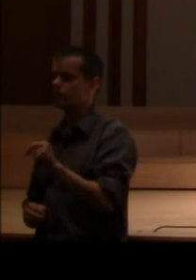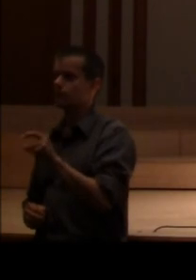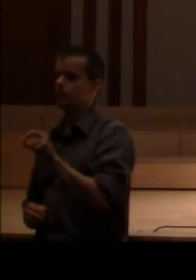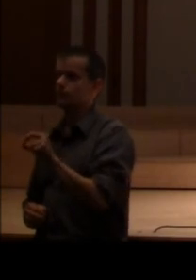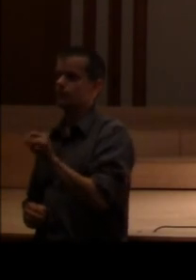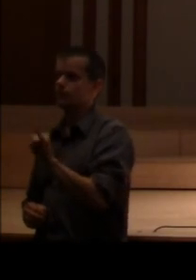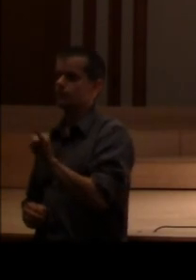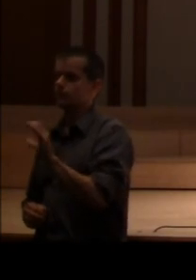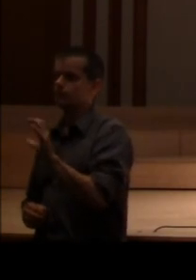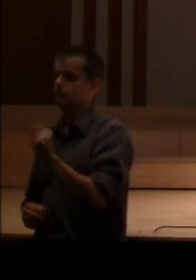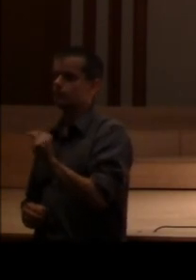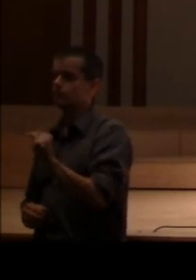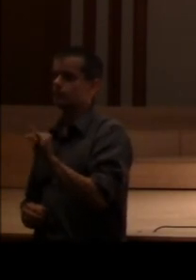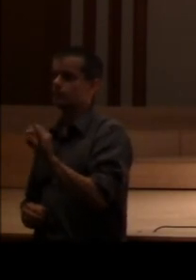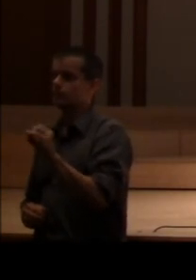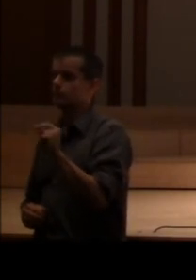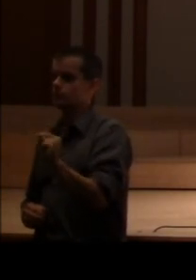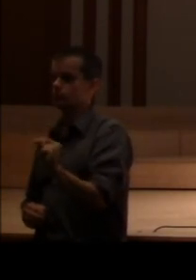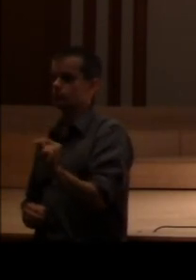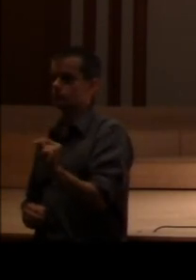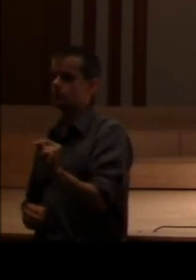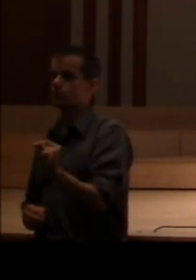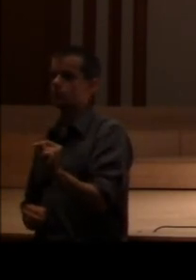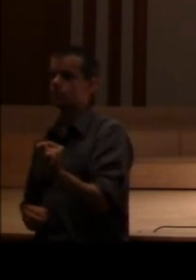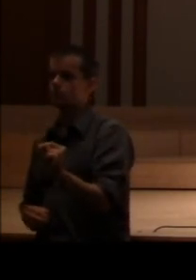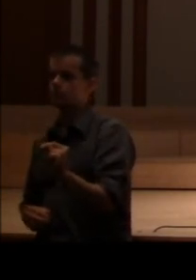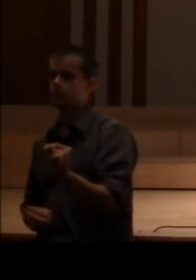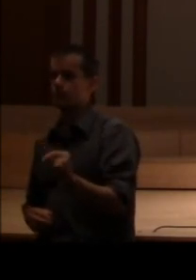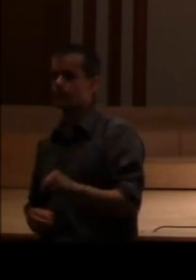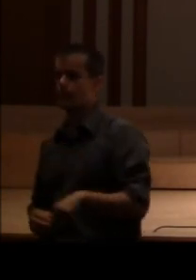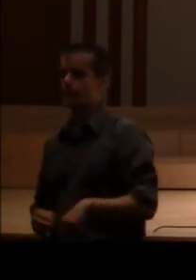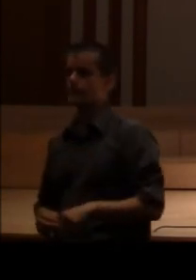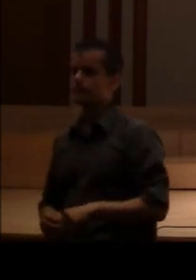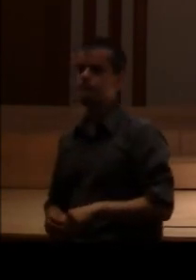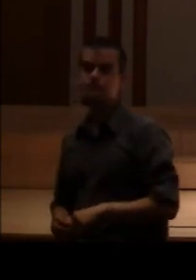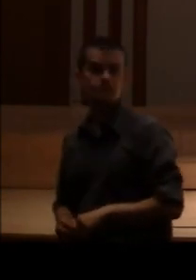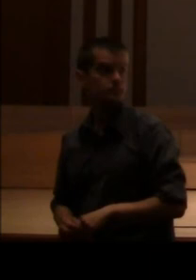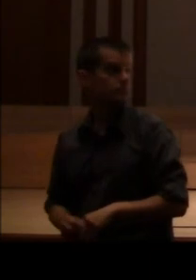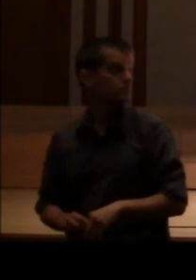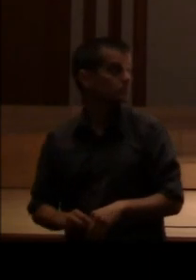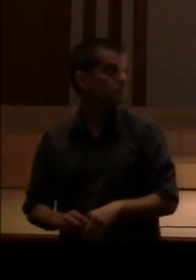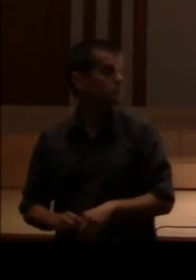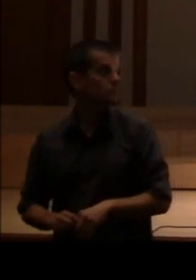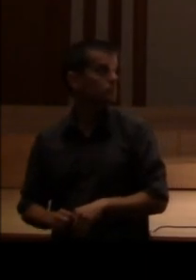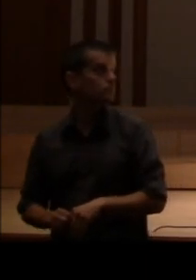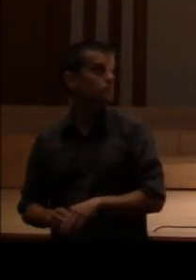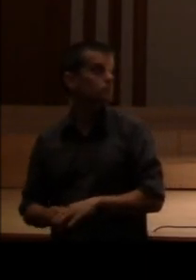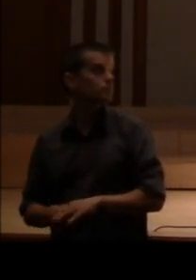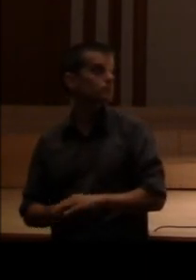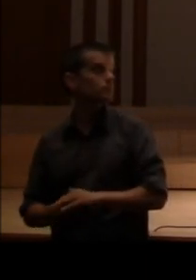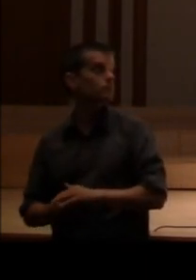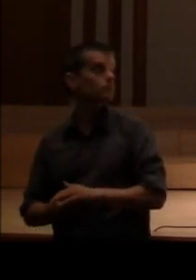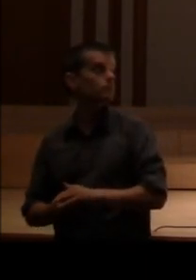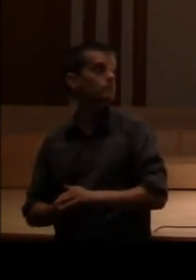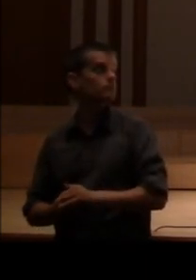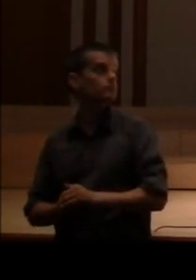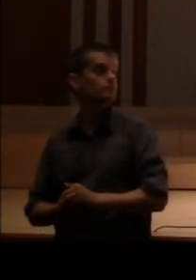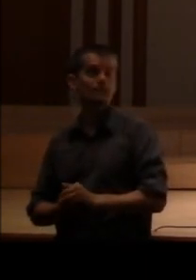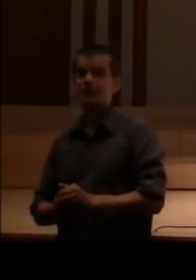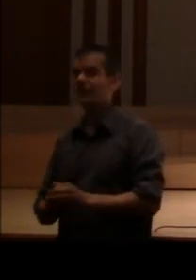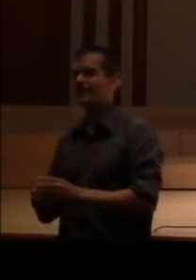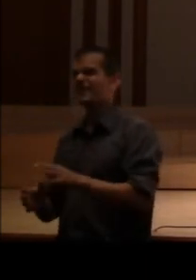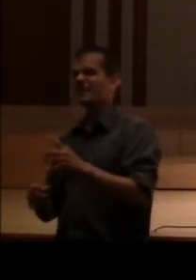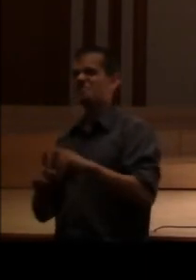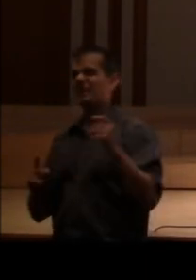Definitely. I've actually experimented with that a couple times. For some reason, when I say the word Rob Dignagy, which is one of my favorites, it's not